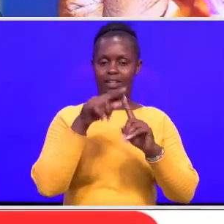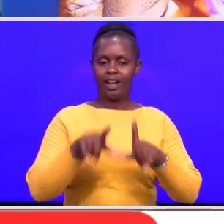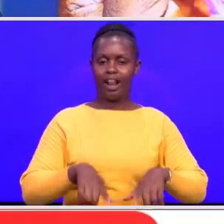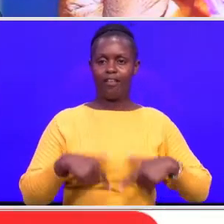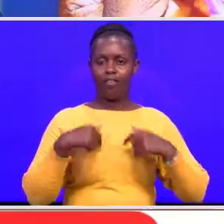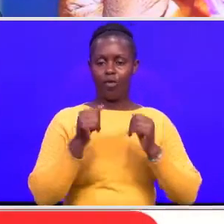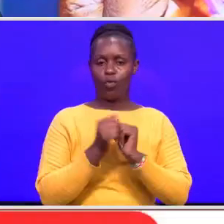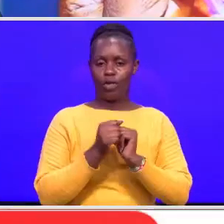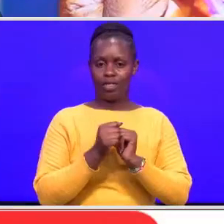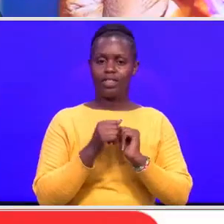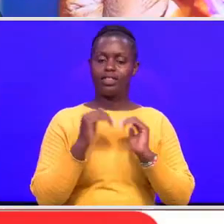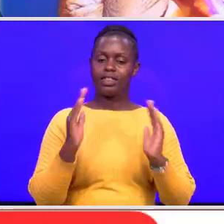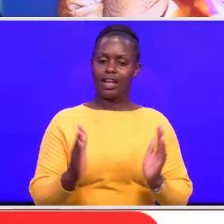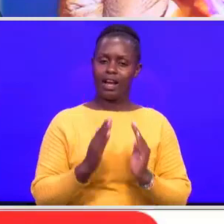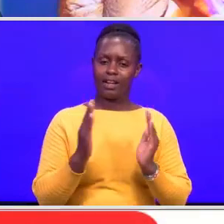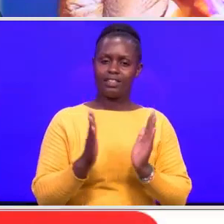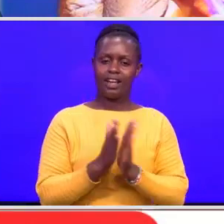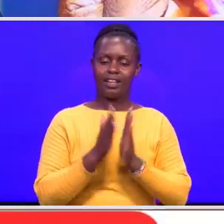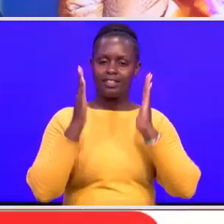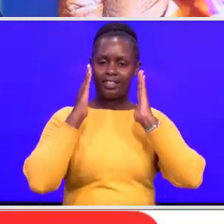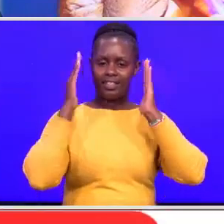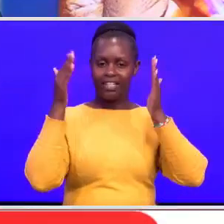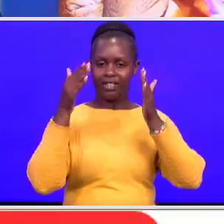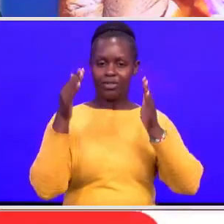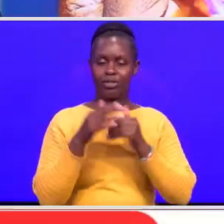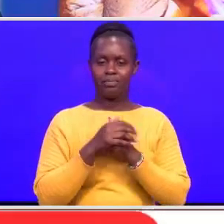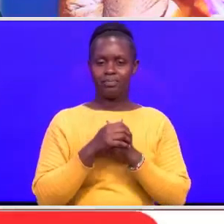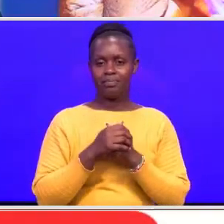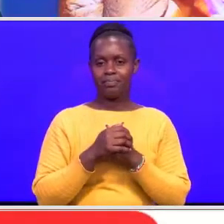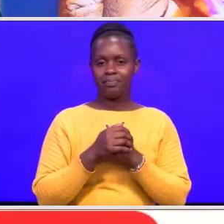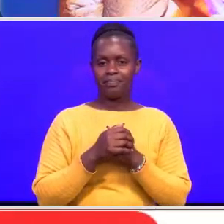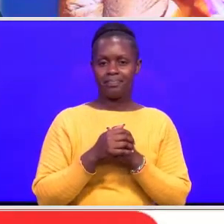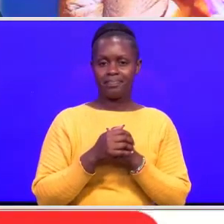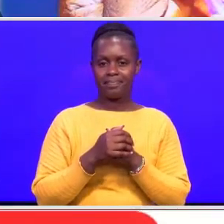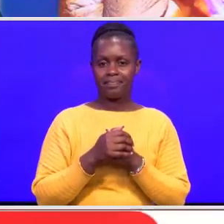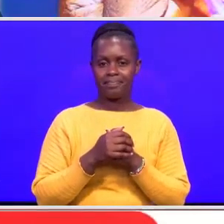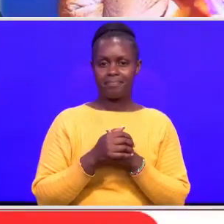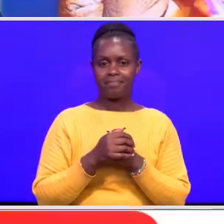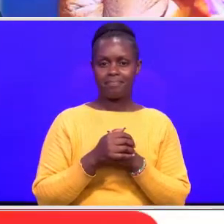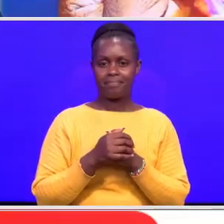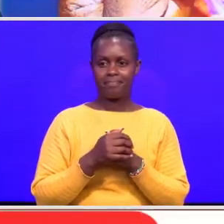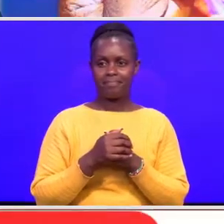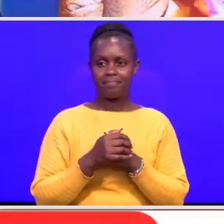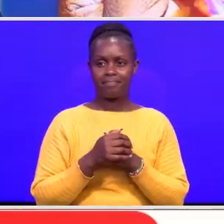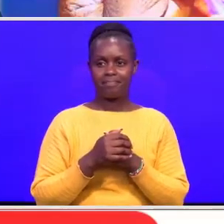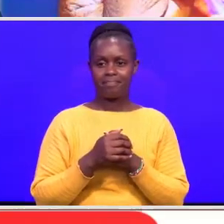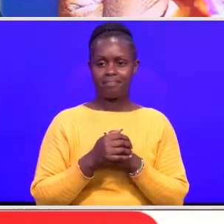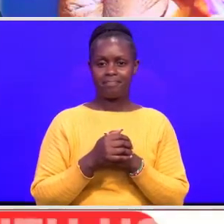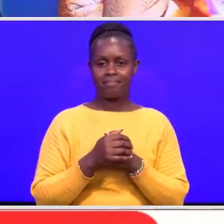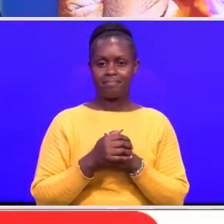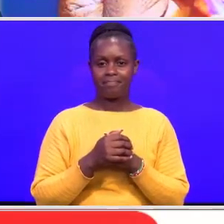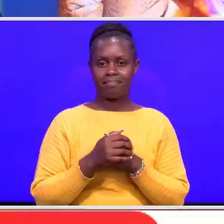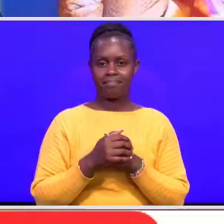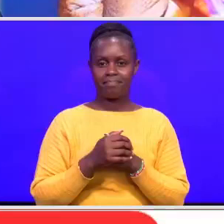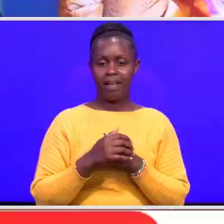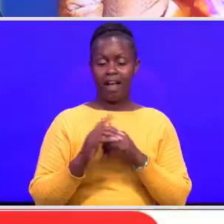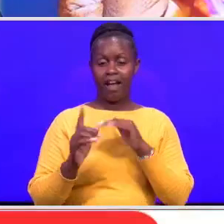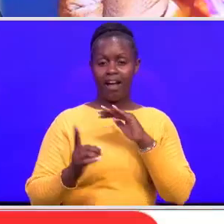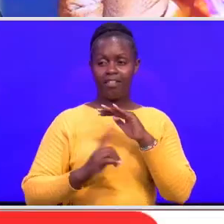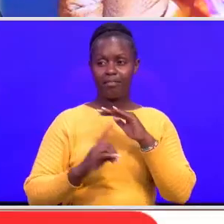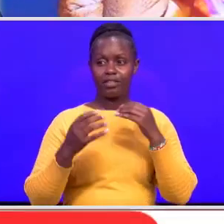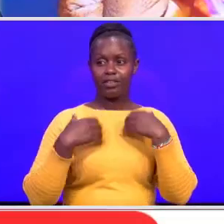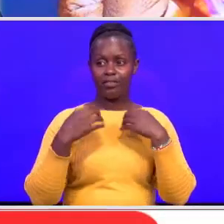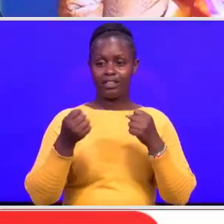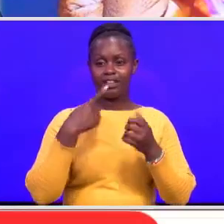the dedication that Chariot showed. In other news, the Ministry of Health now says that there